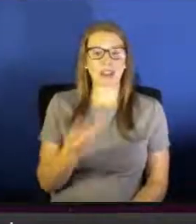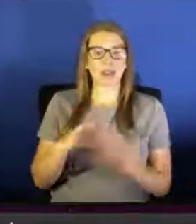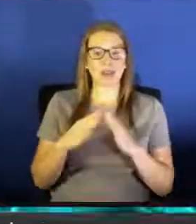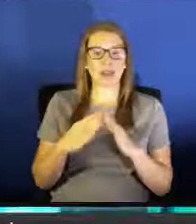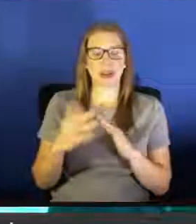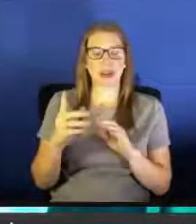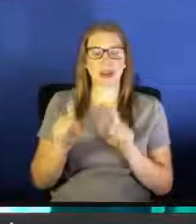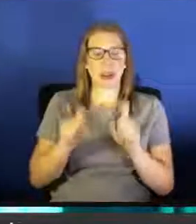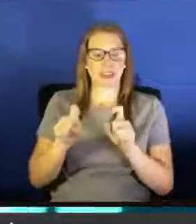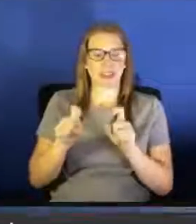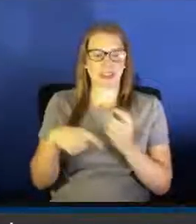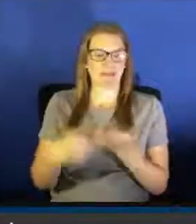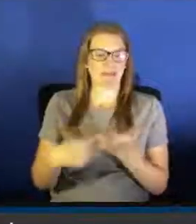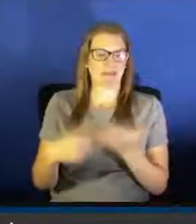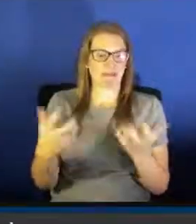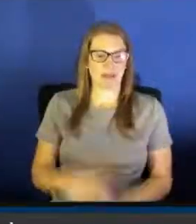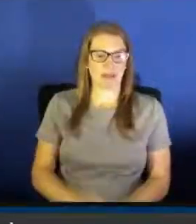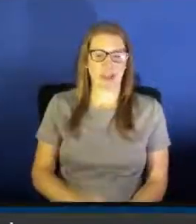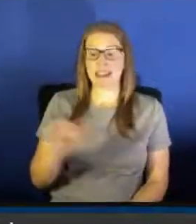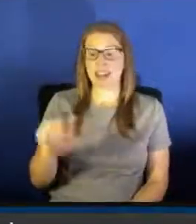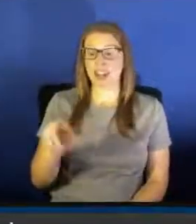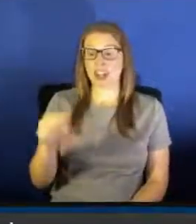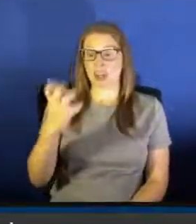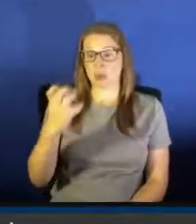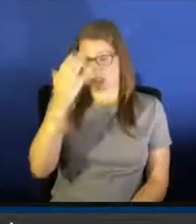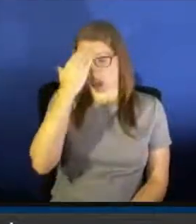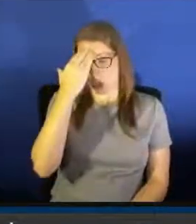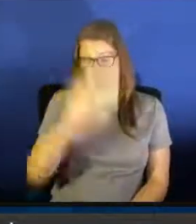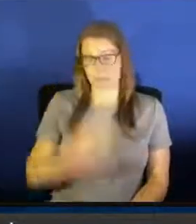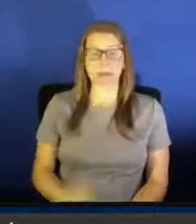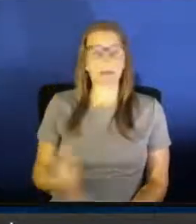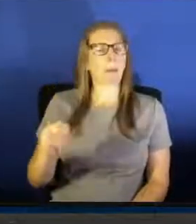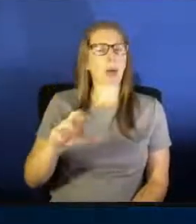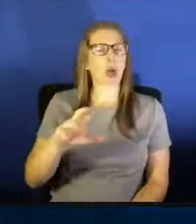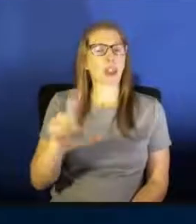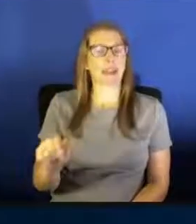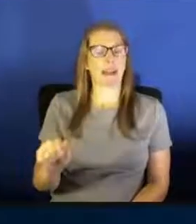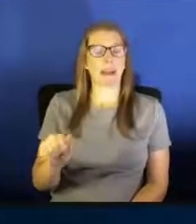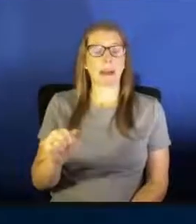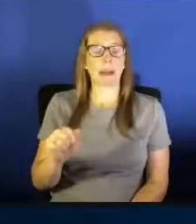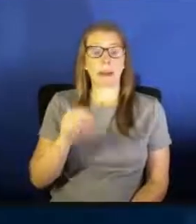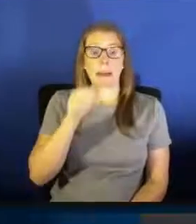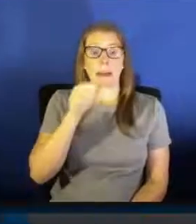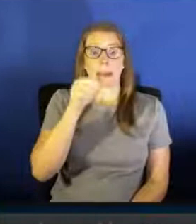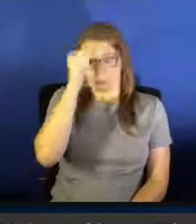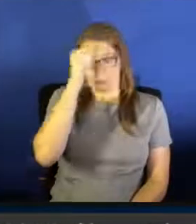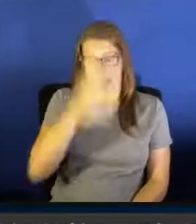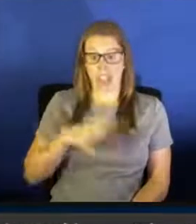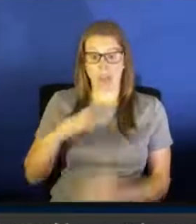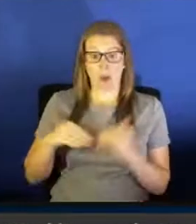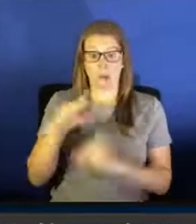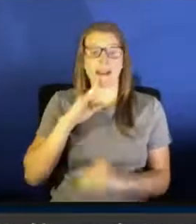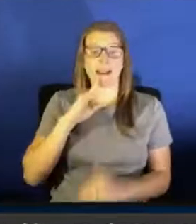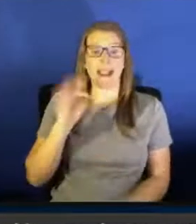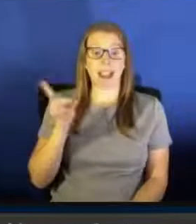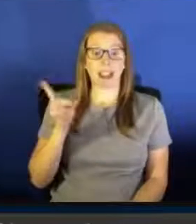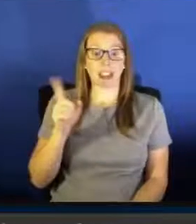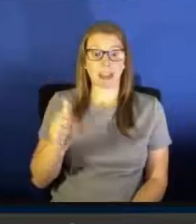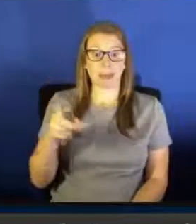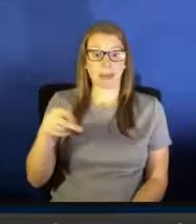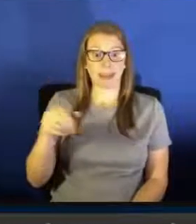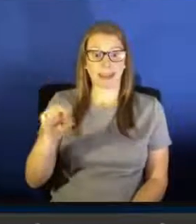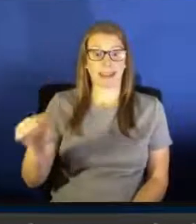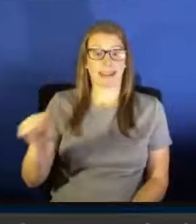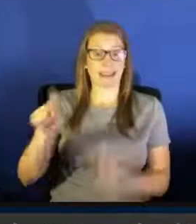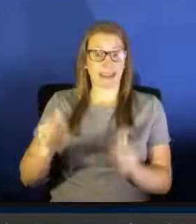morning. Jan wants to know, Dr. Mirza, should men over 80 still have PSA tests each year? That's a very